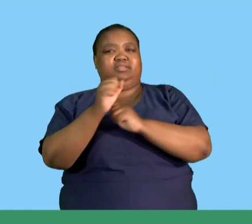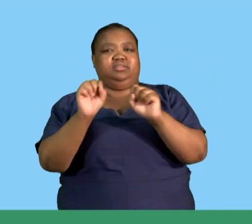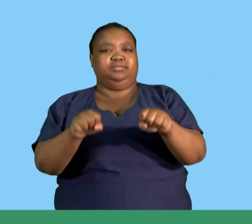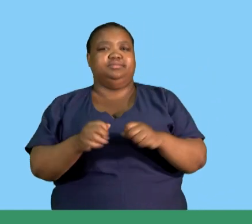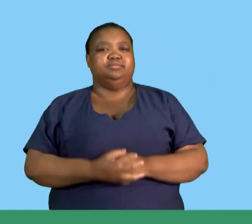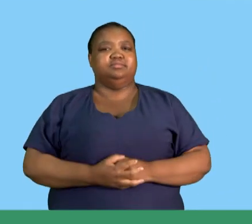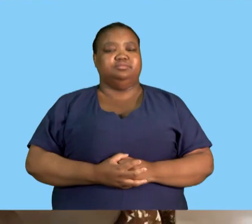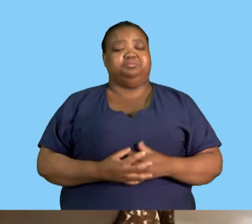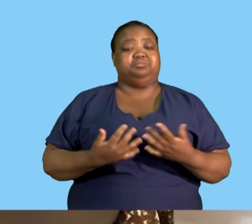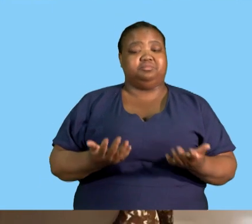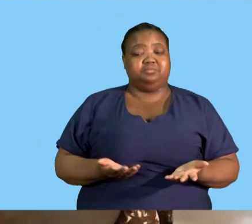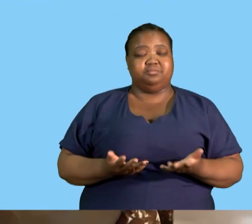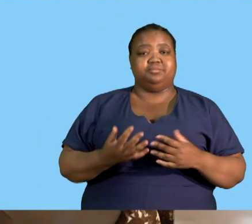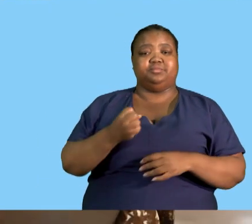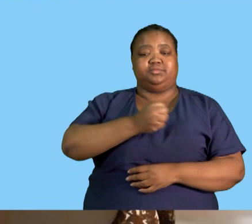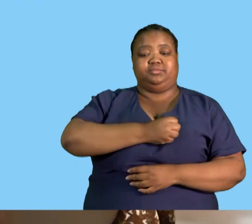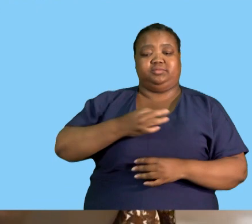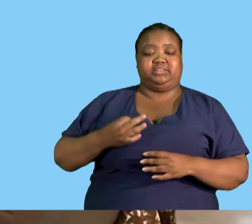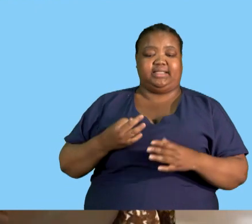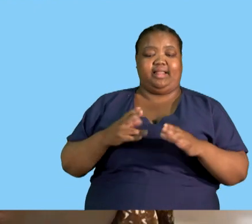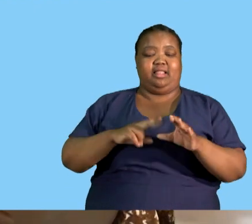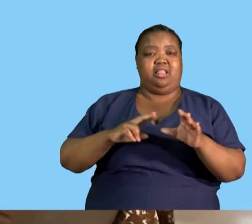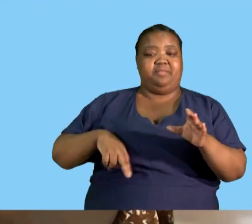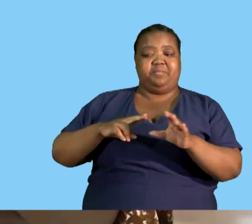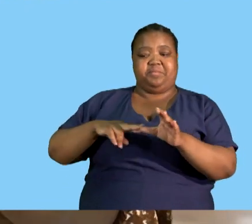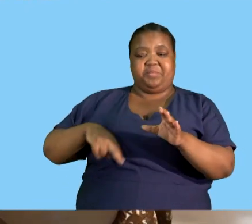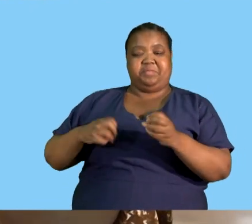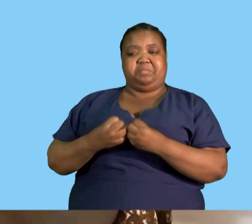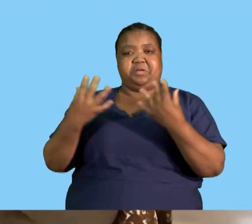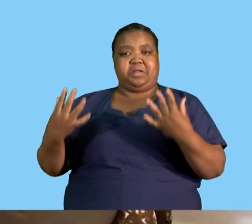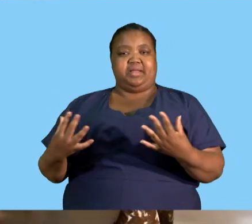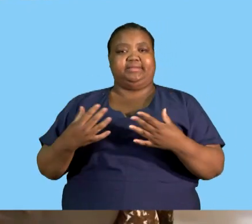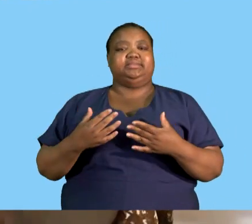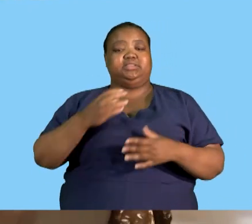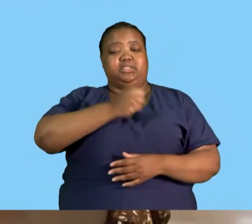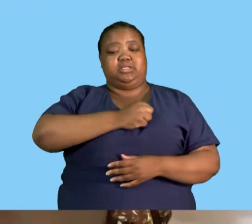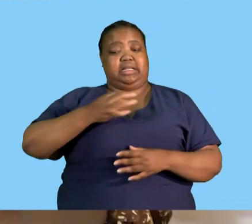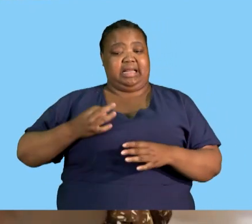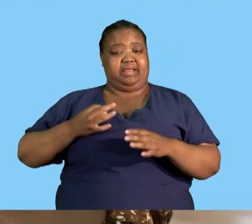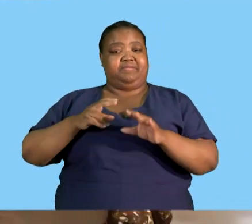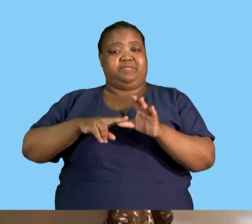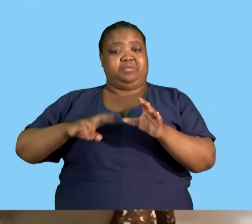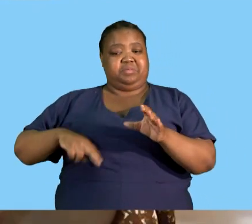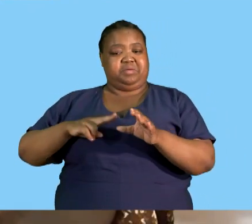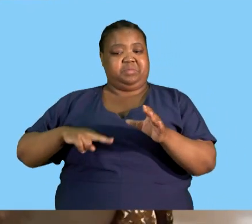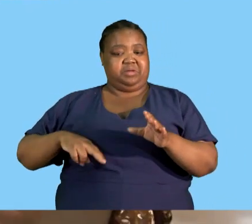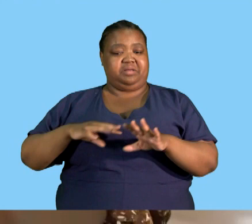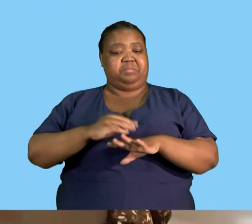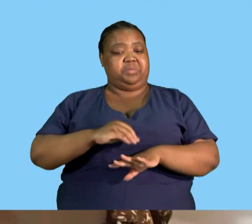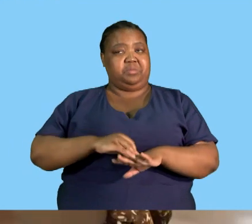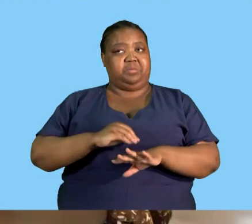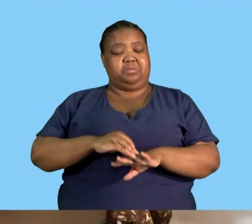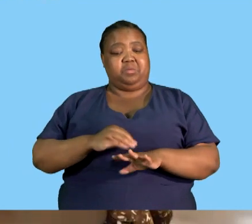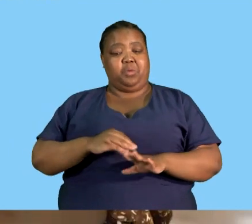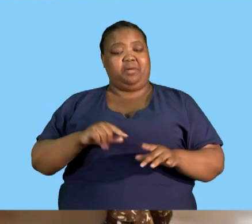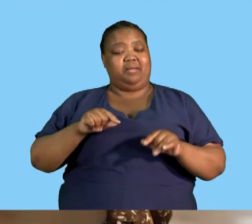what? We've got employees that are resigning, and not just one, not just two, but a lot of employees are resigning due to whatever problems